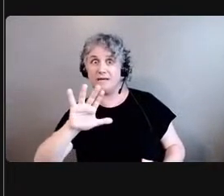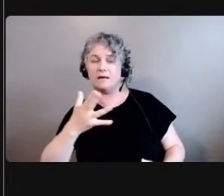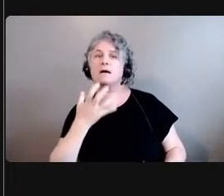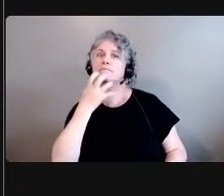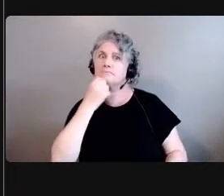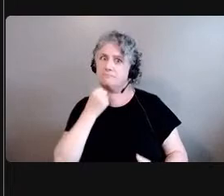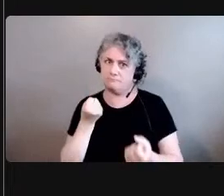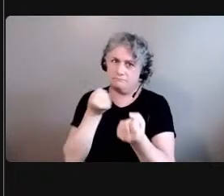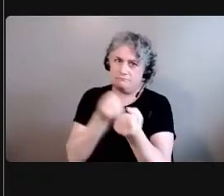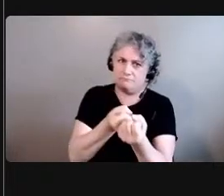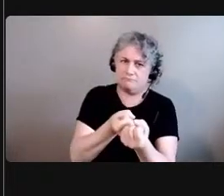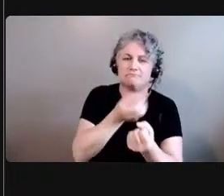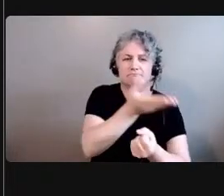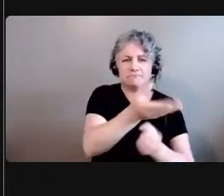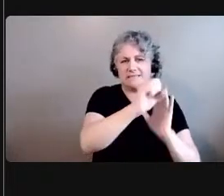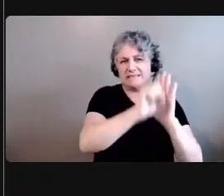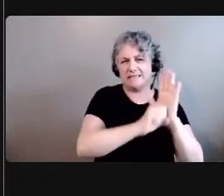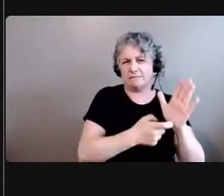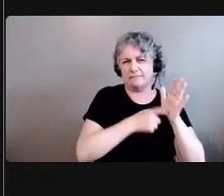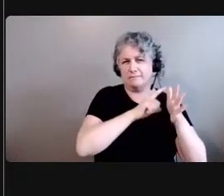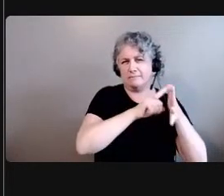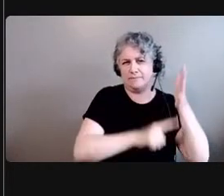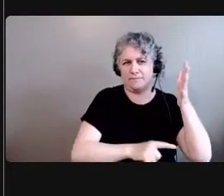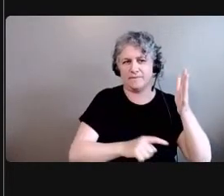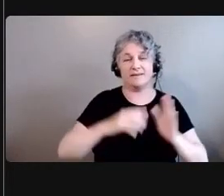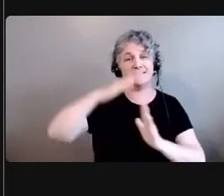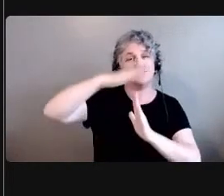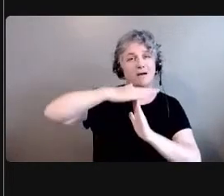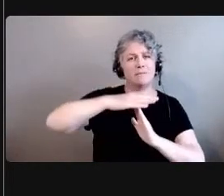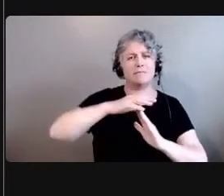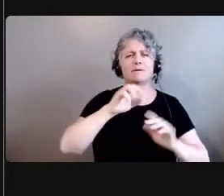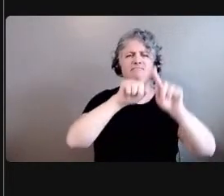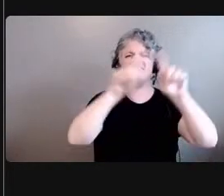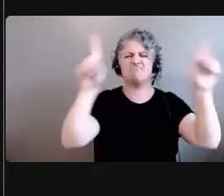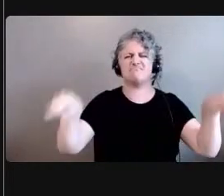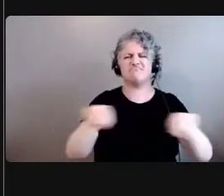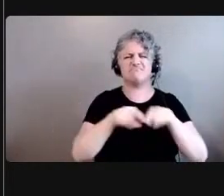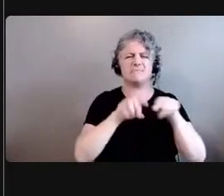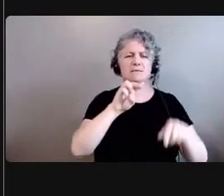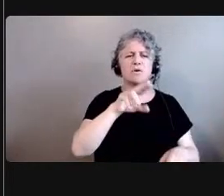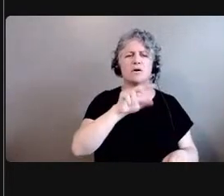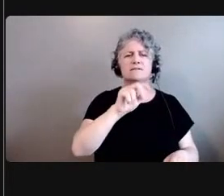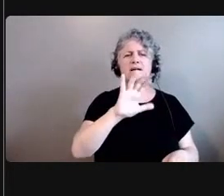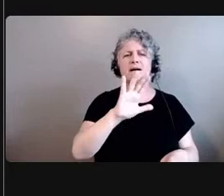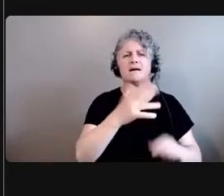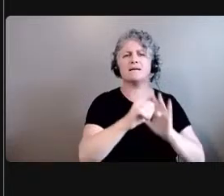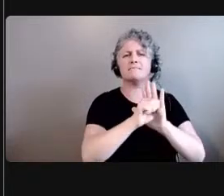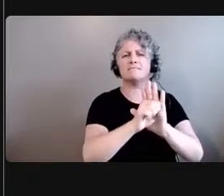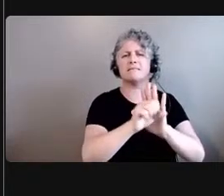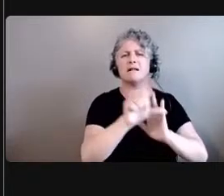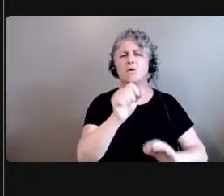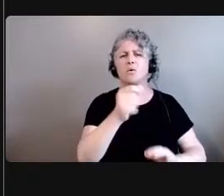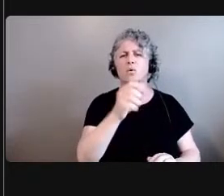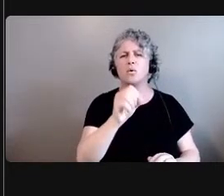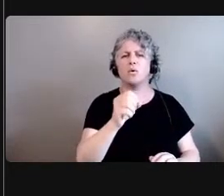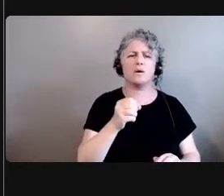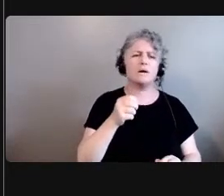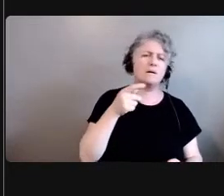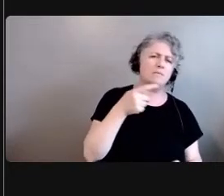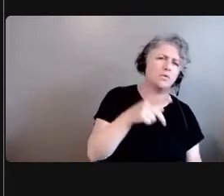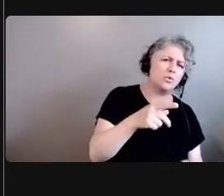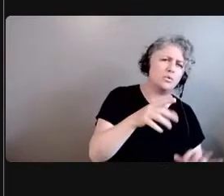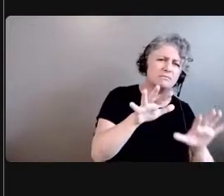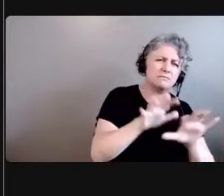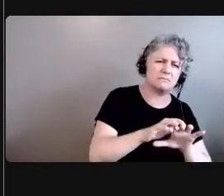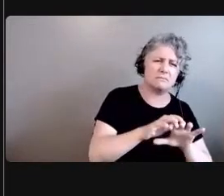the state. At the top, I have Montech's image. It's a logo in maroon and black with the